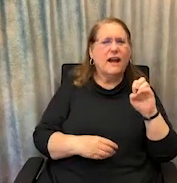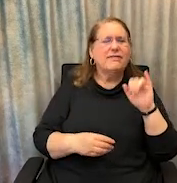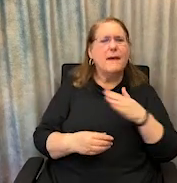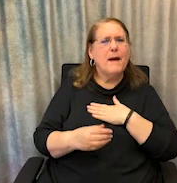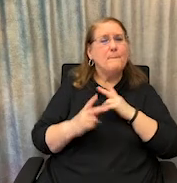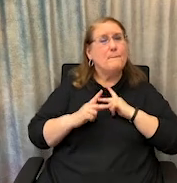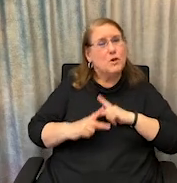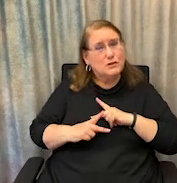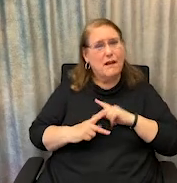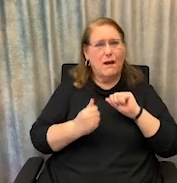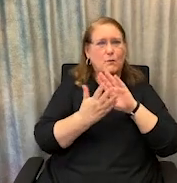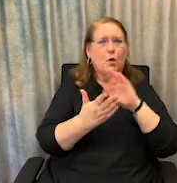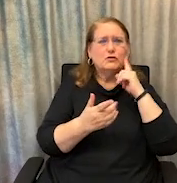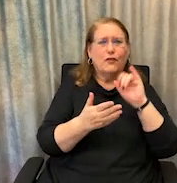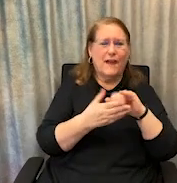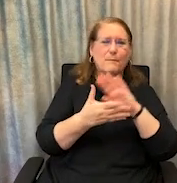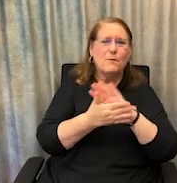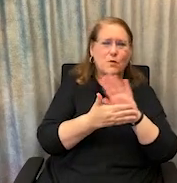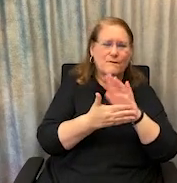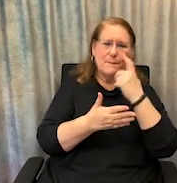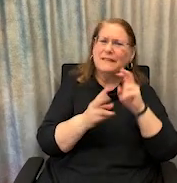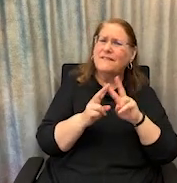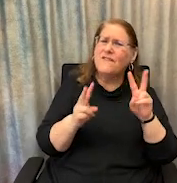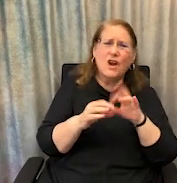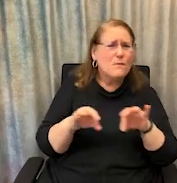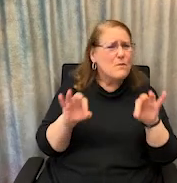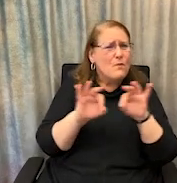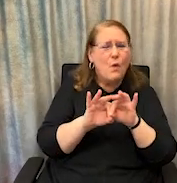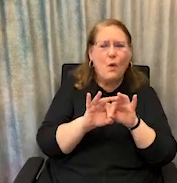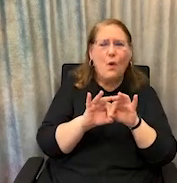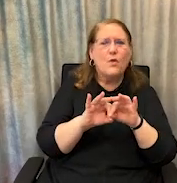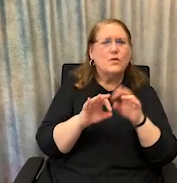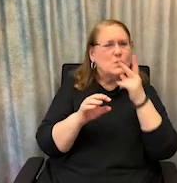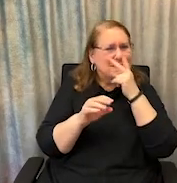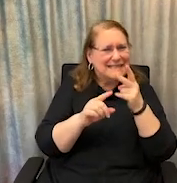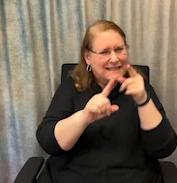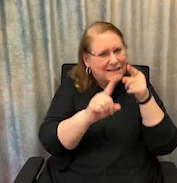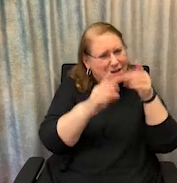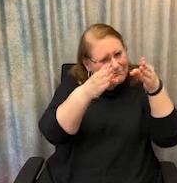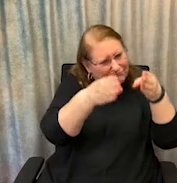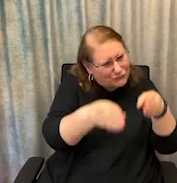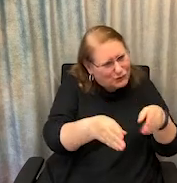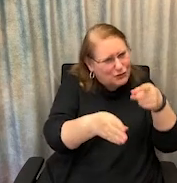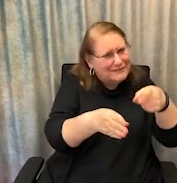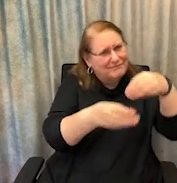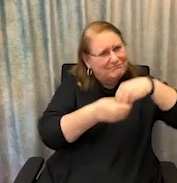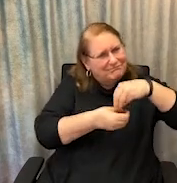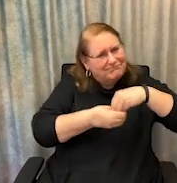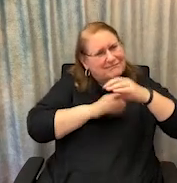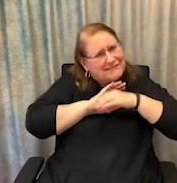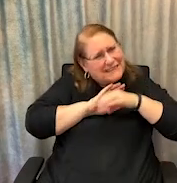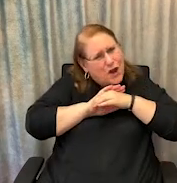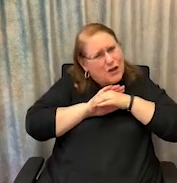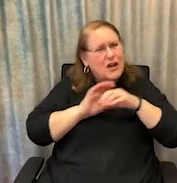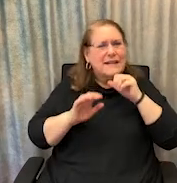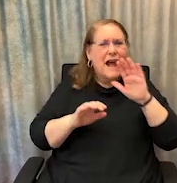my personal approach to it, because it's still very important to just to see the character of somebody and not